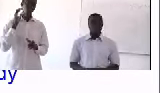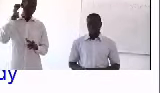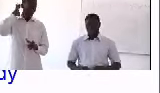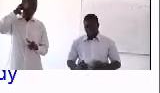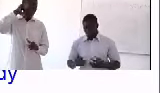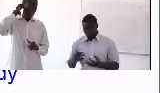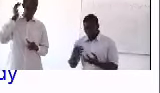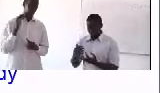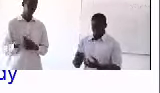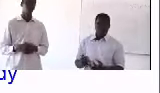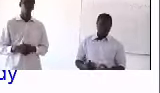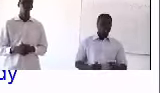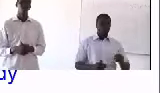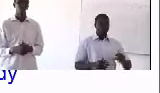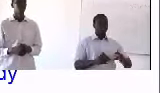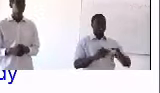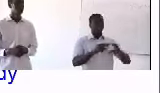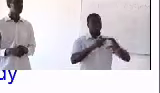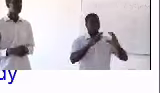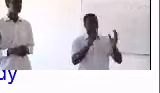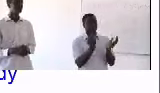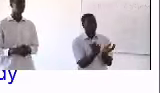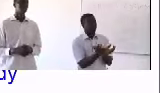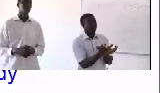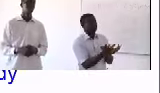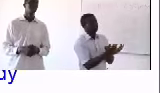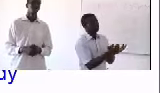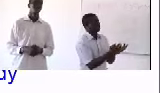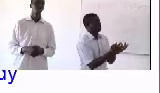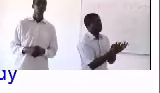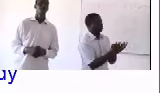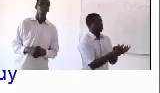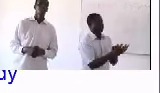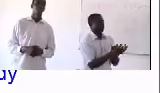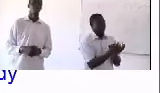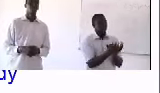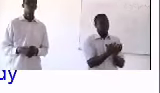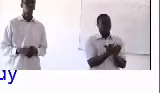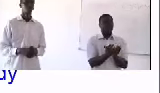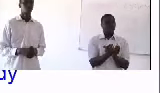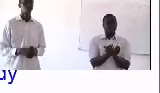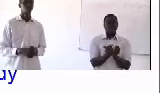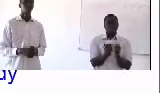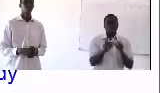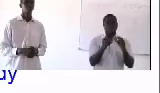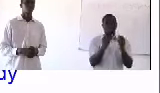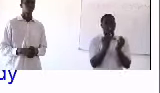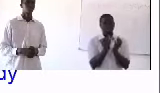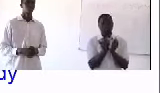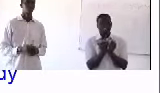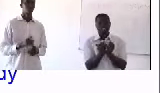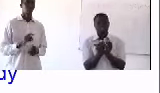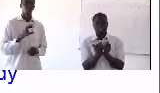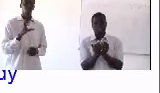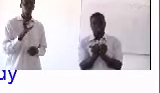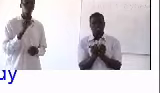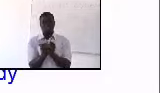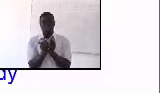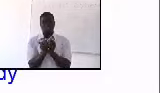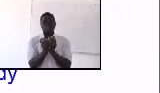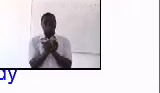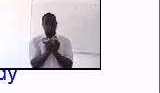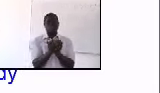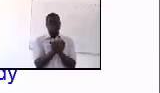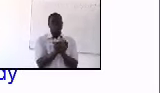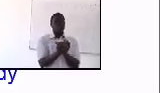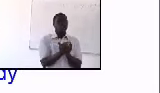and convoluted portion of what of the high brain. It's a very thick part. Like when I show you the picture of what